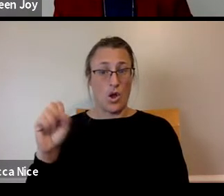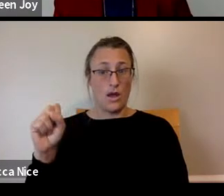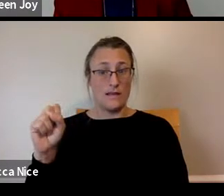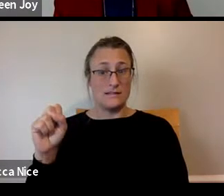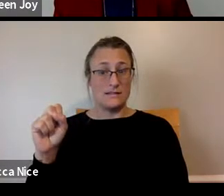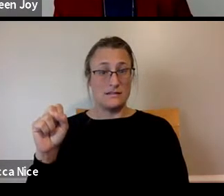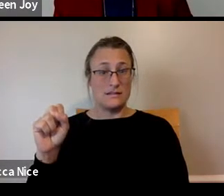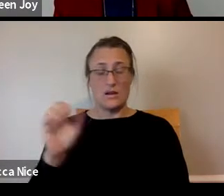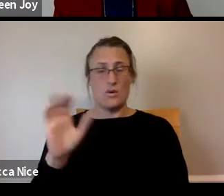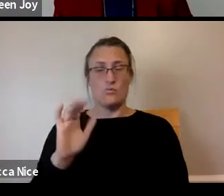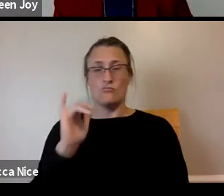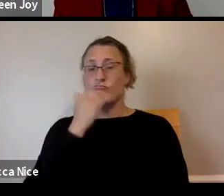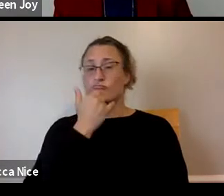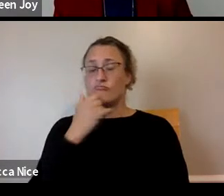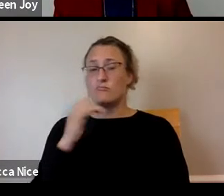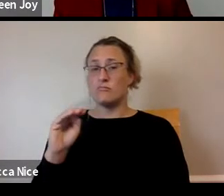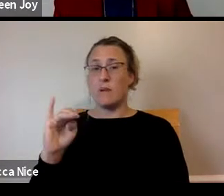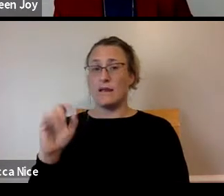I'm sorry, it's Mitchell Moss.